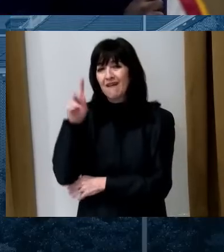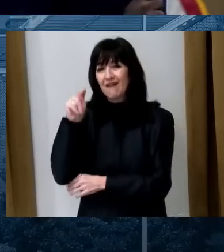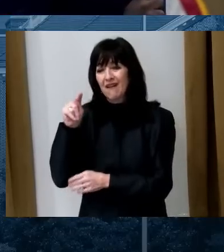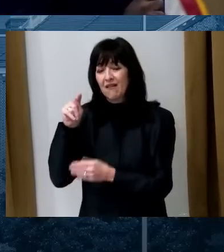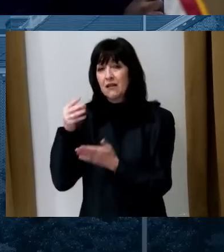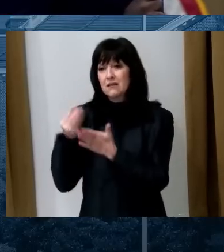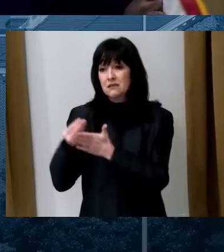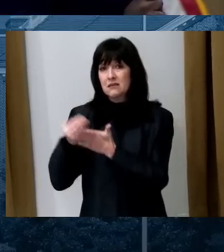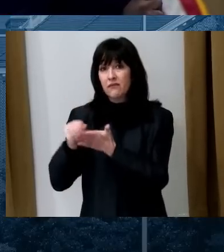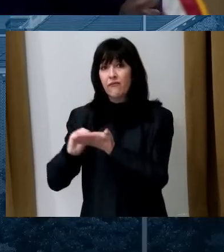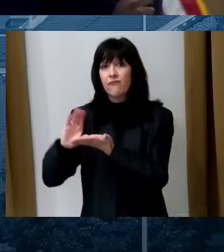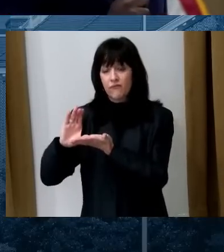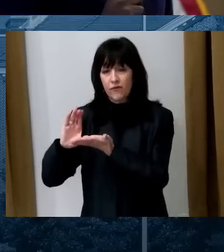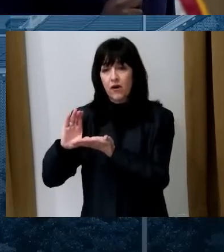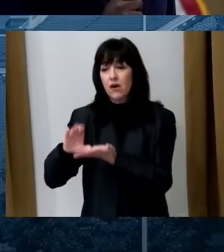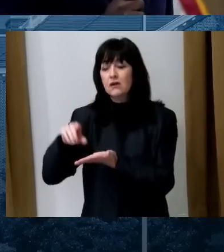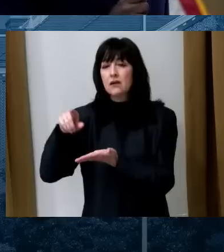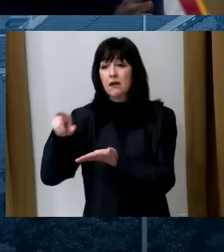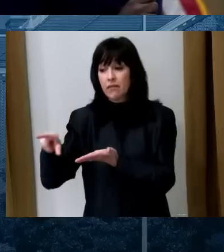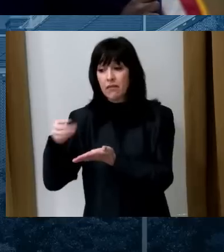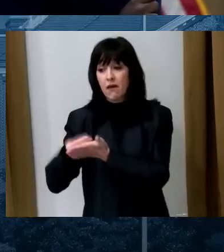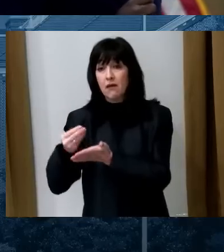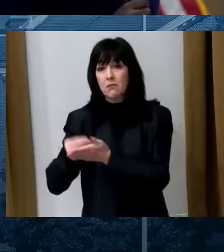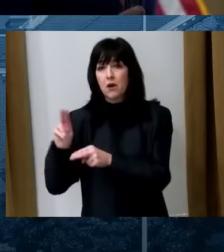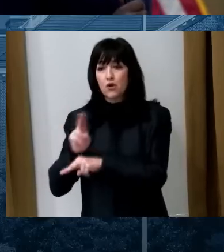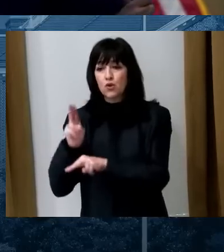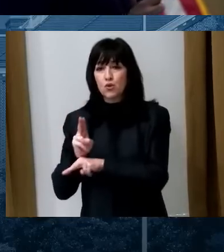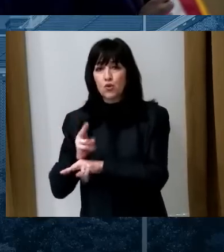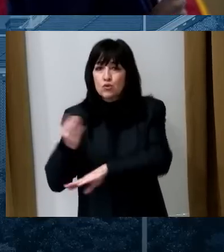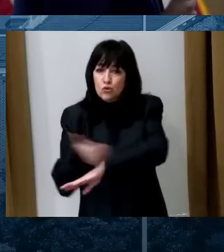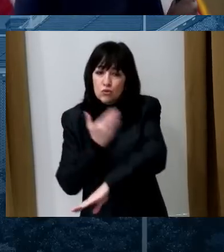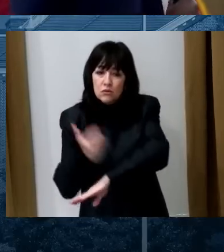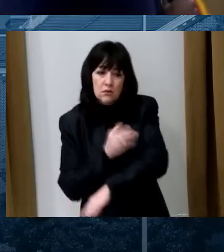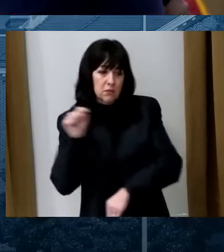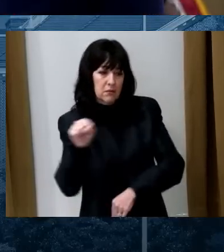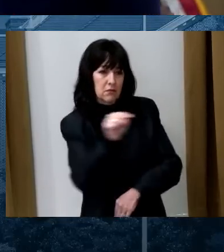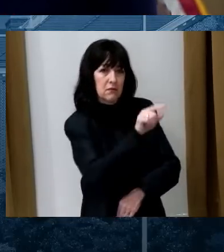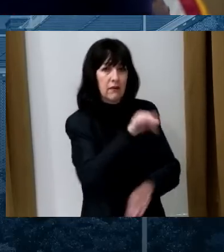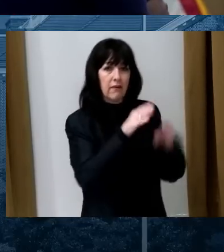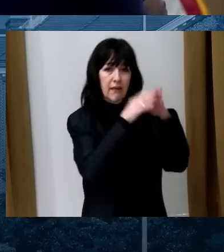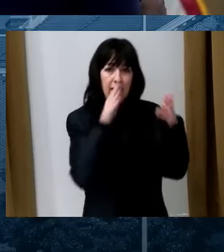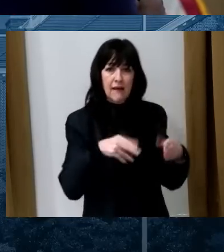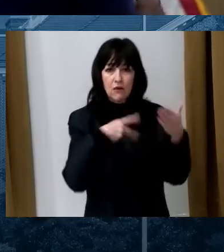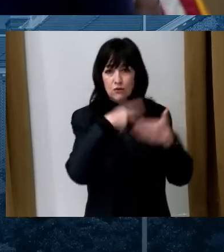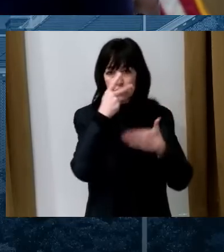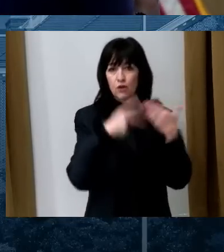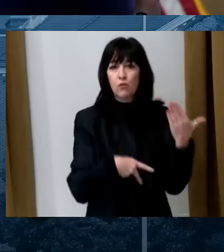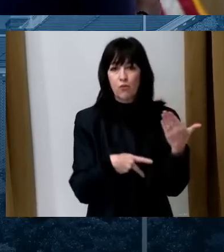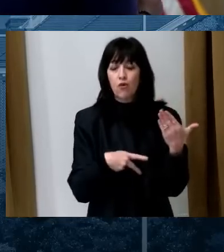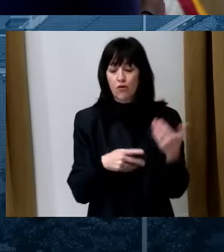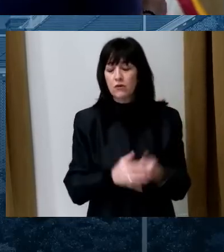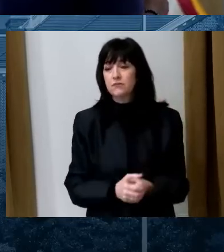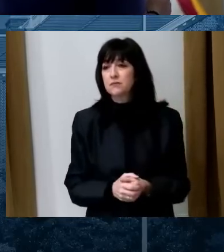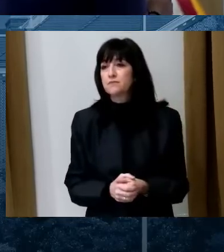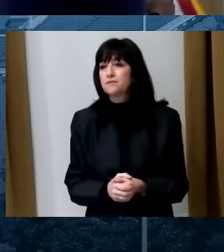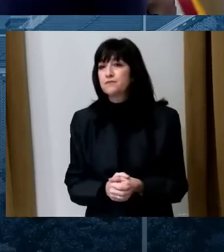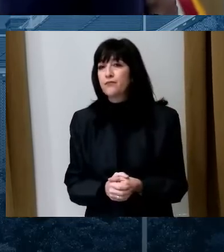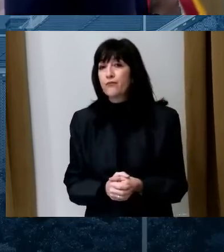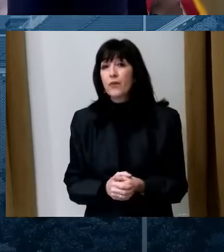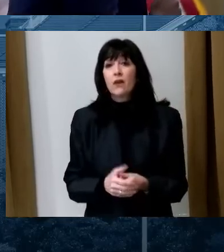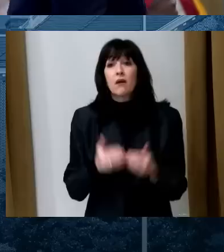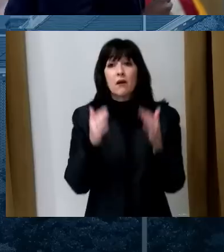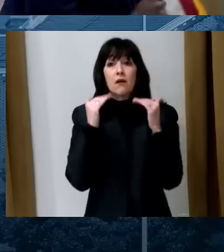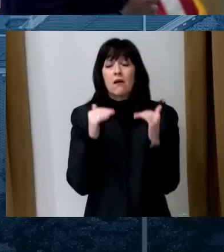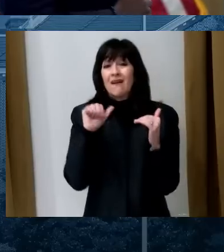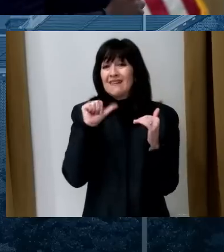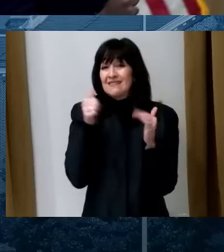entities that actually develop affordable housing, so your habitats and groups like that. Then you've got another $10